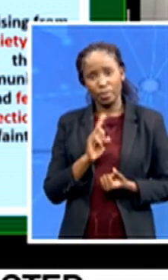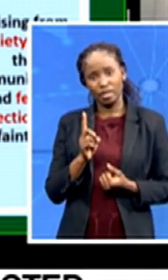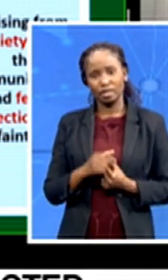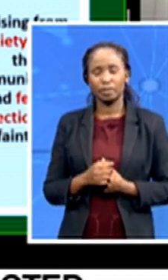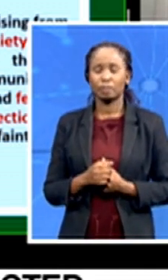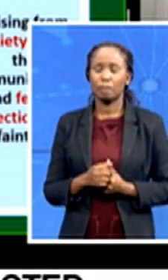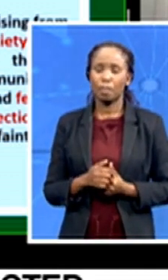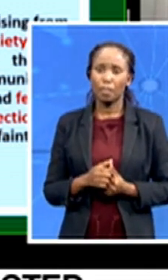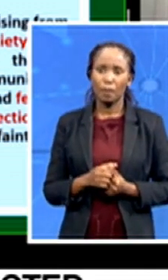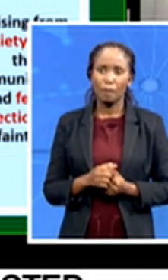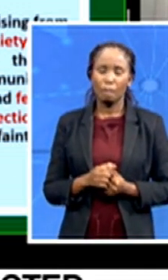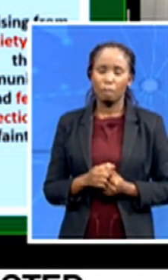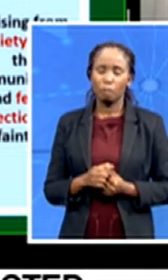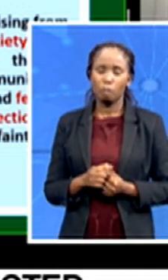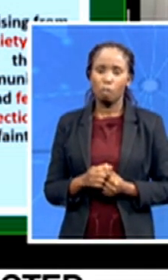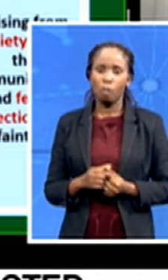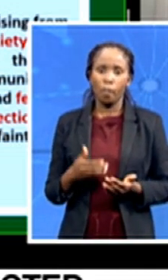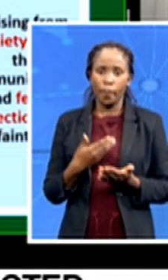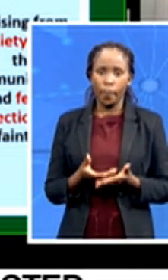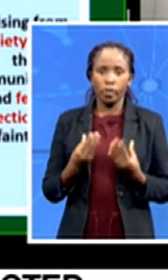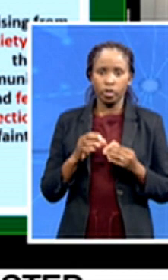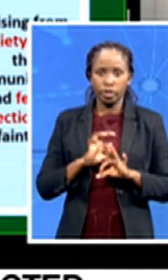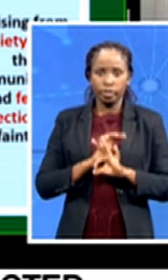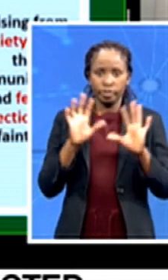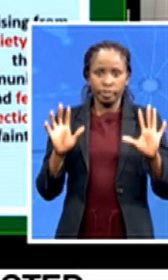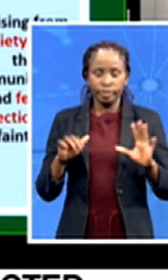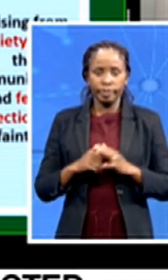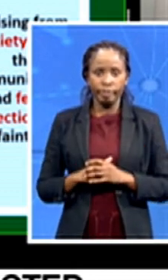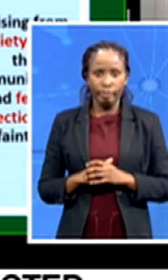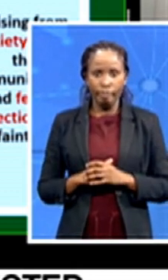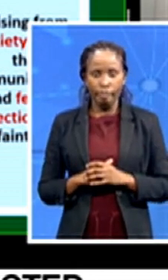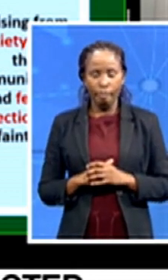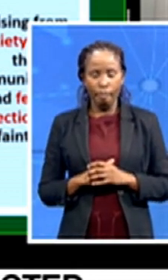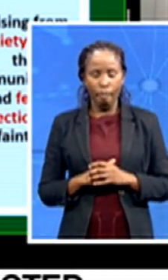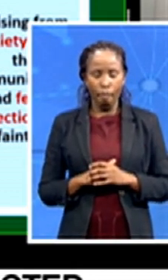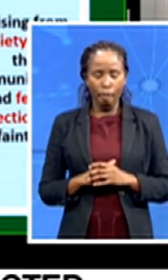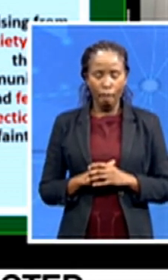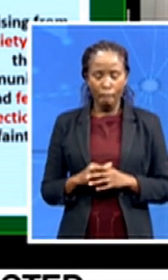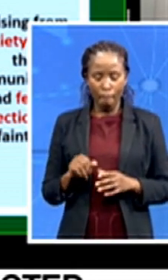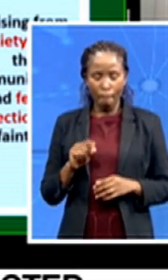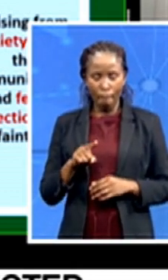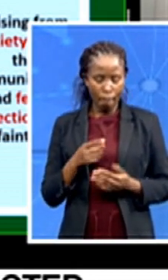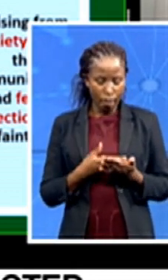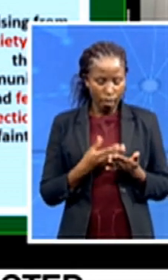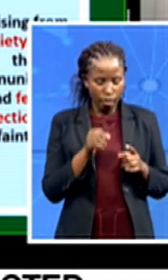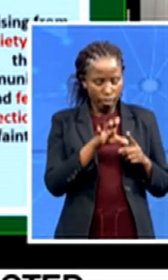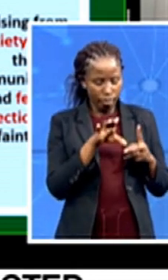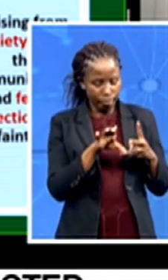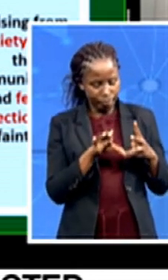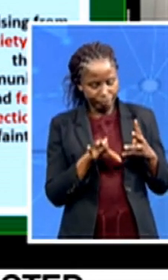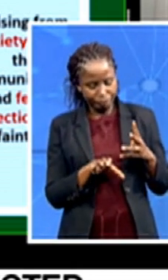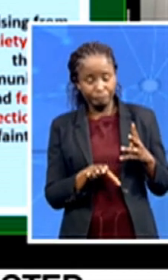then to realize that you would either then classify this. So if you find that there is a